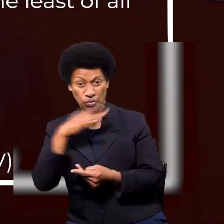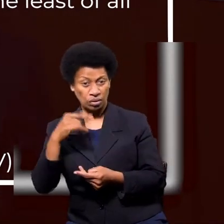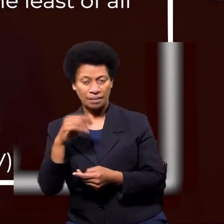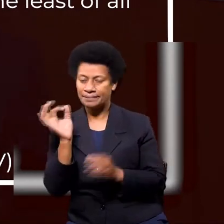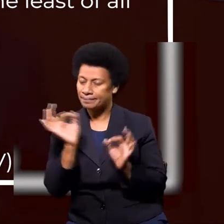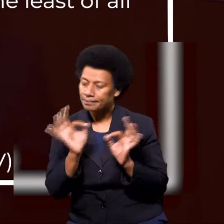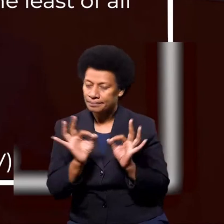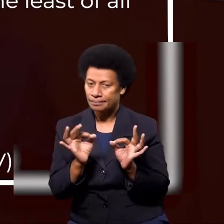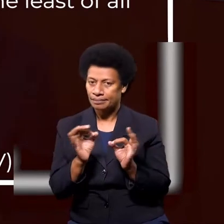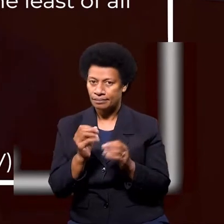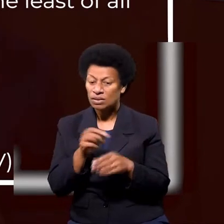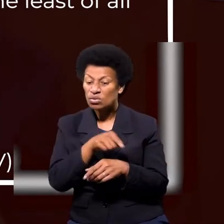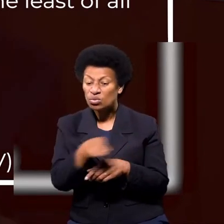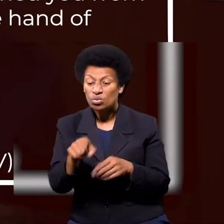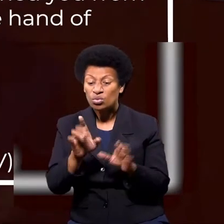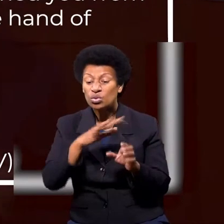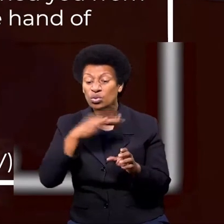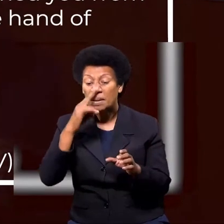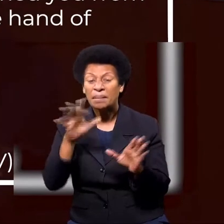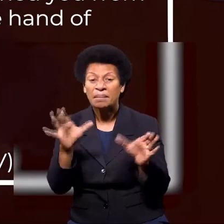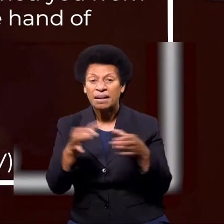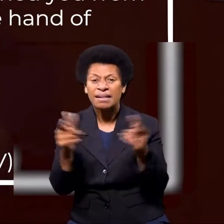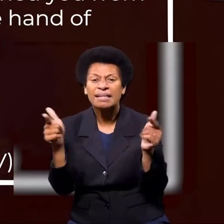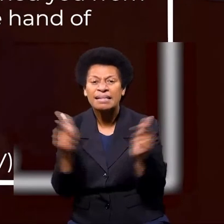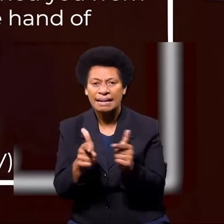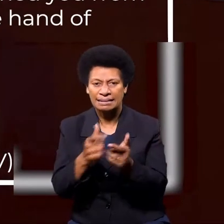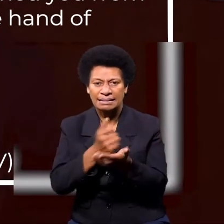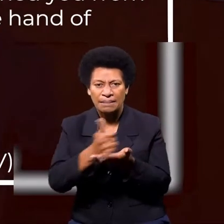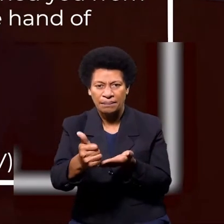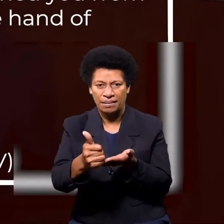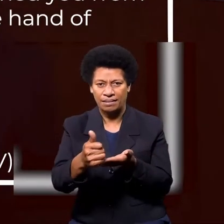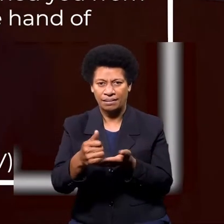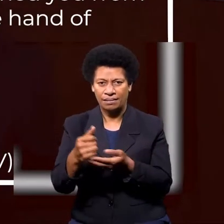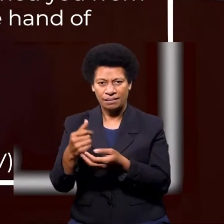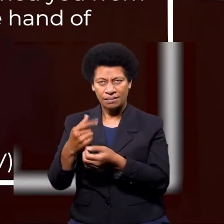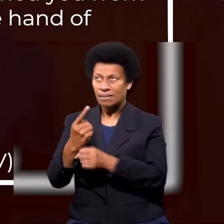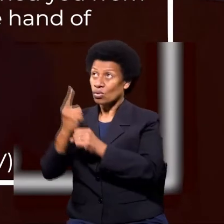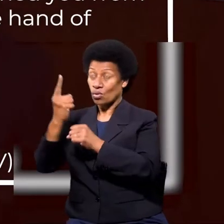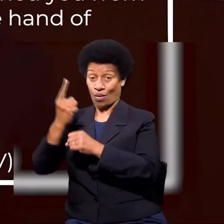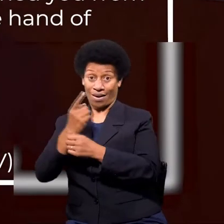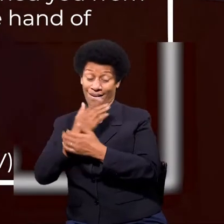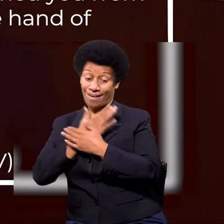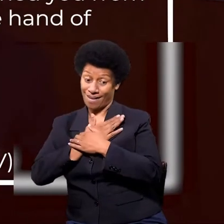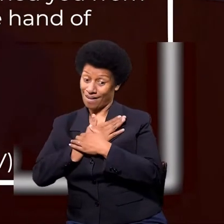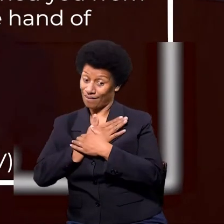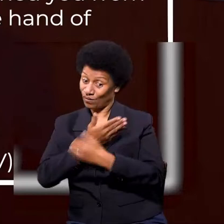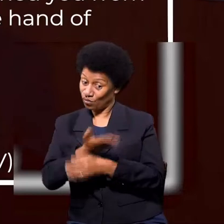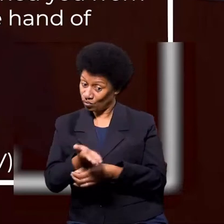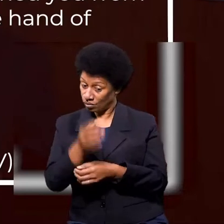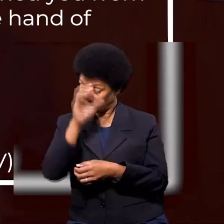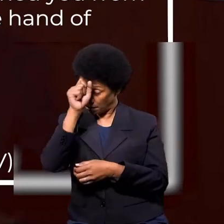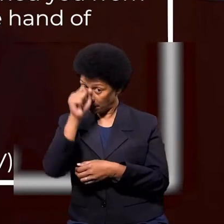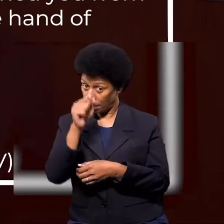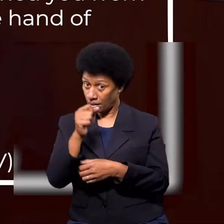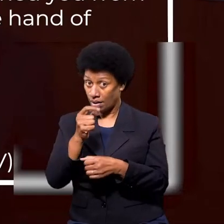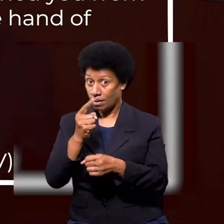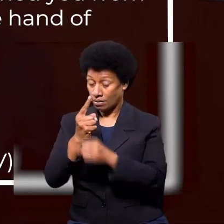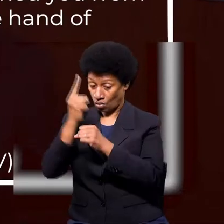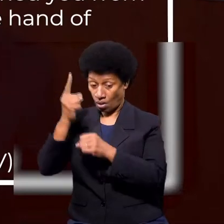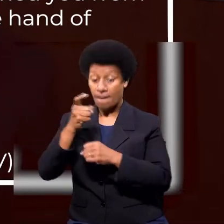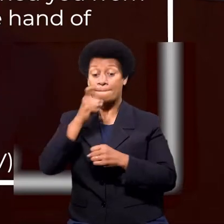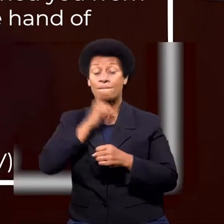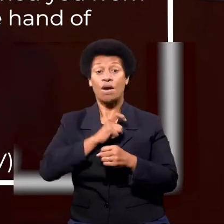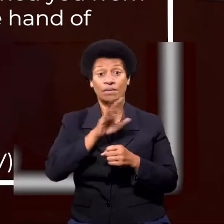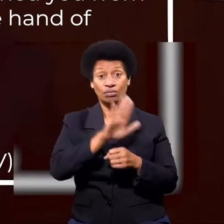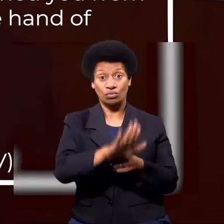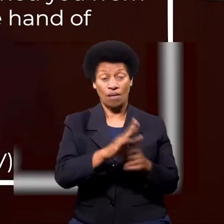the least of all the people, but because the Lord loves you, and because he would keep the oath which he swore